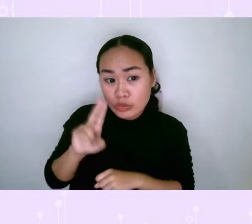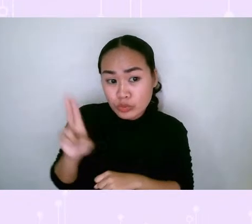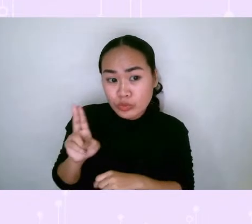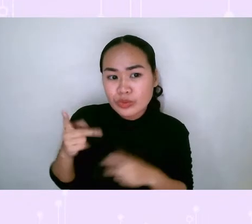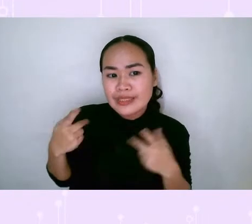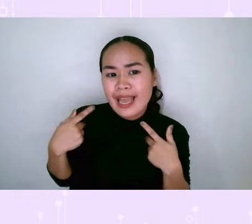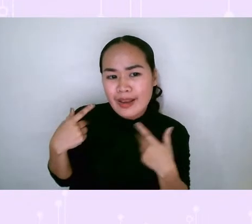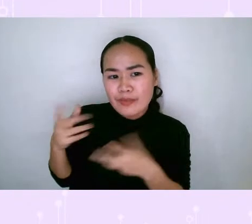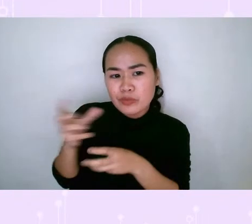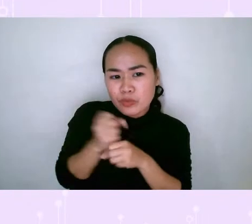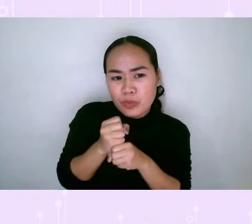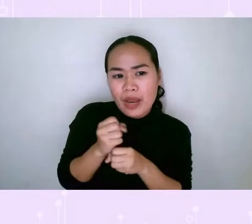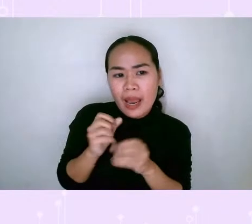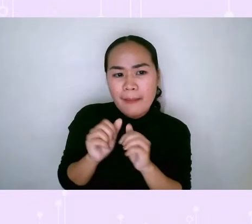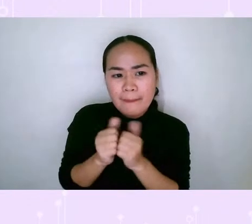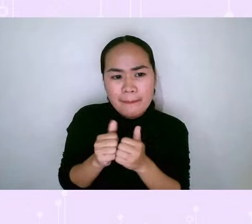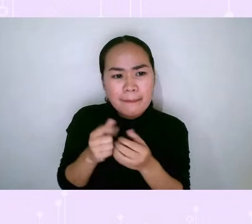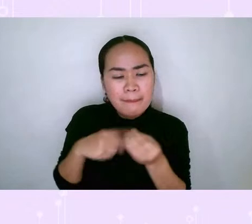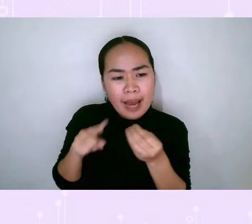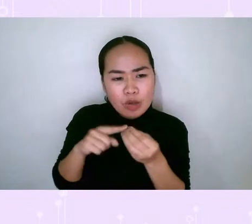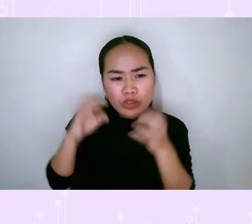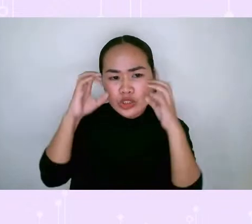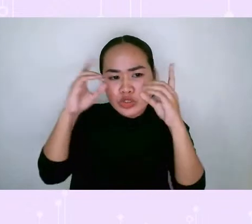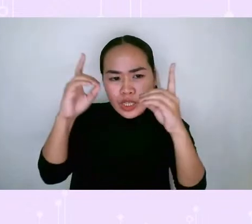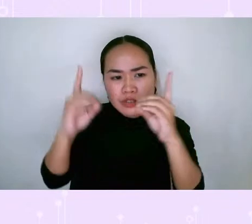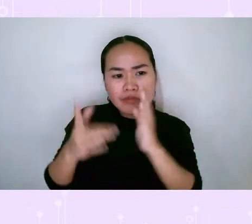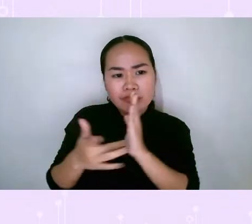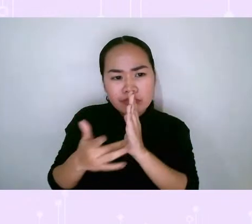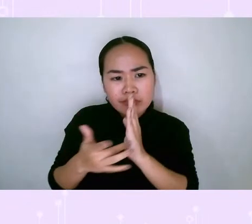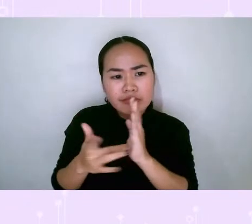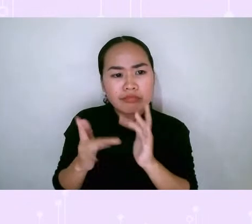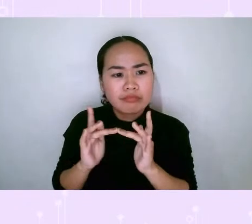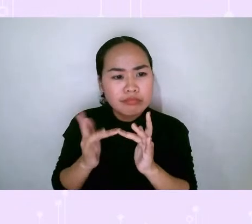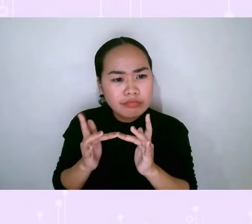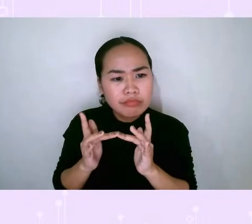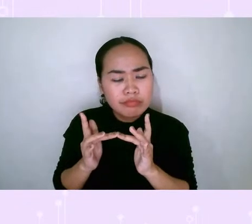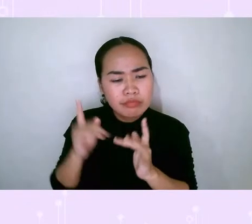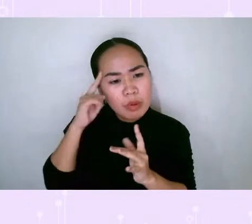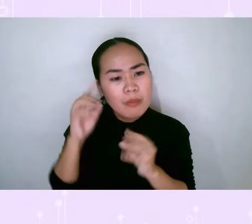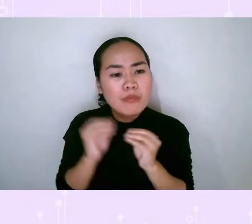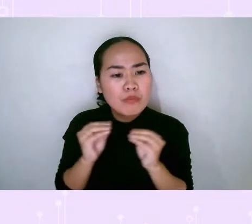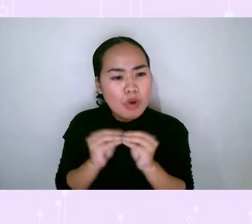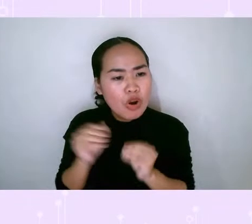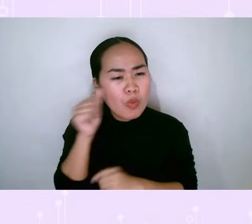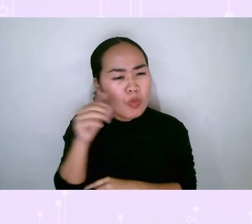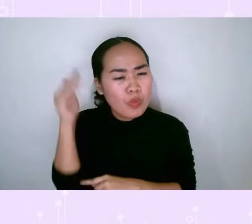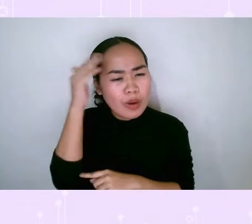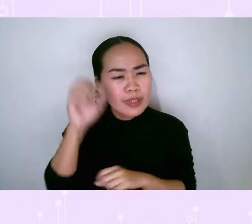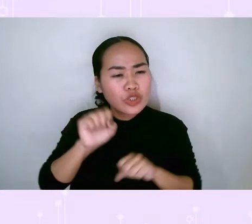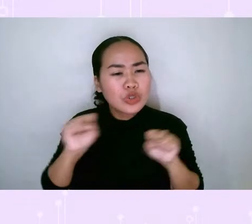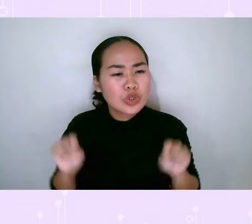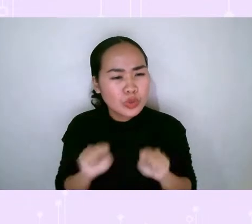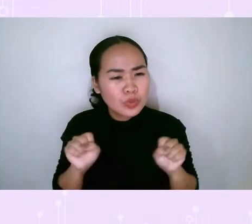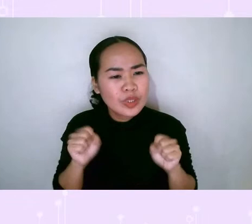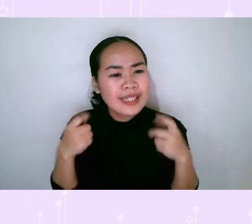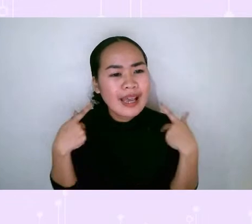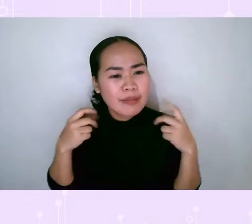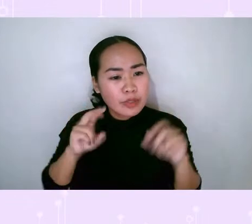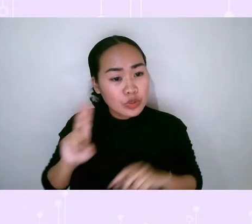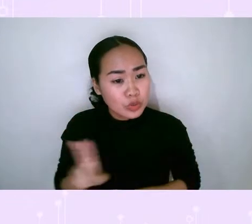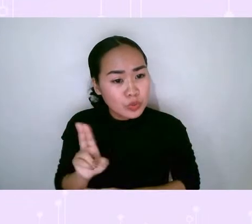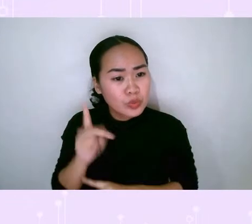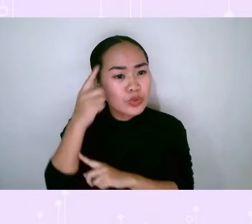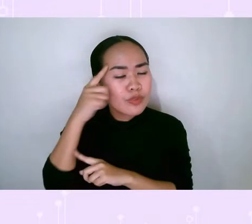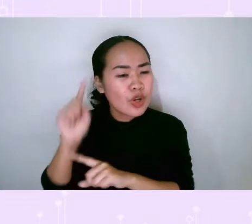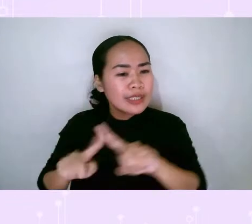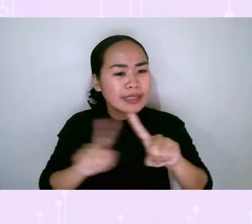and tools that can enhance their education, and for more women to have use ICT as a leverage in their jobs or